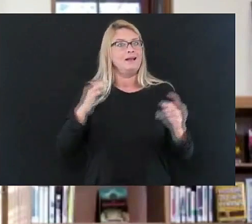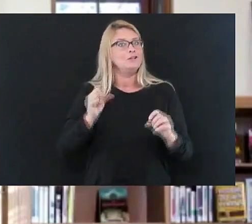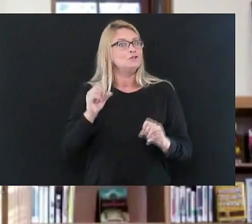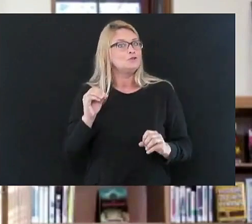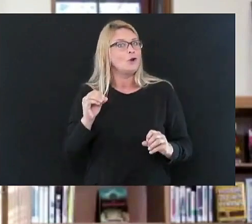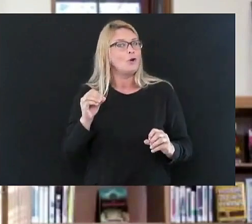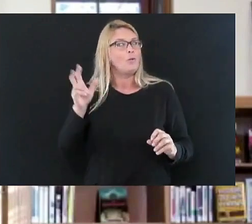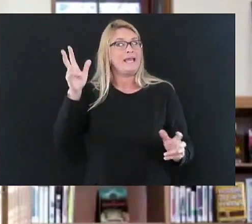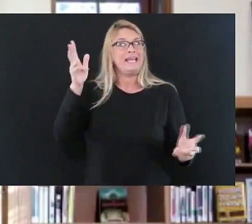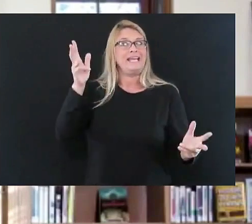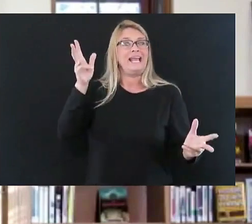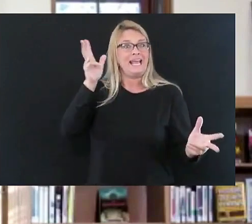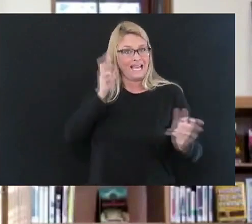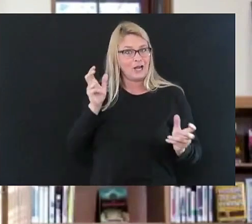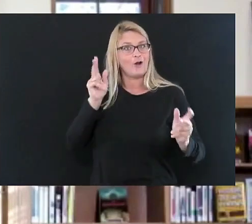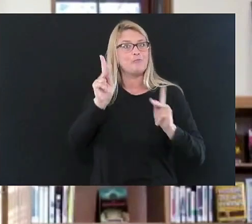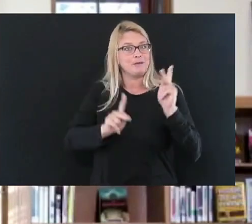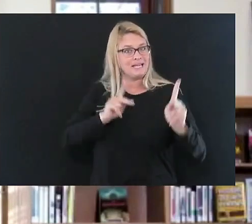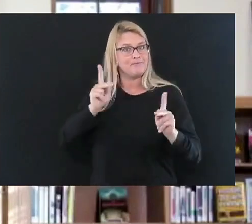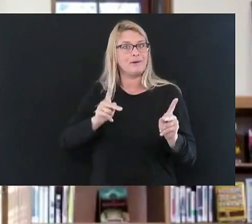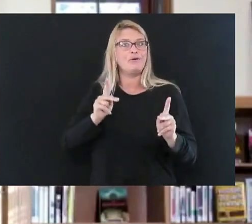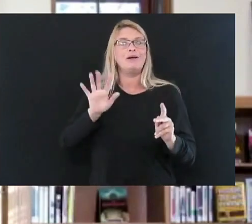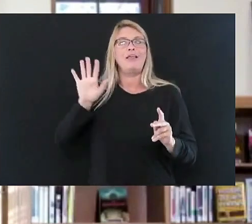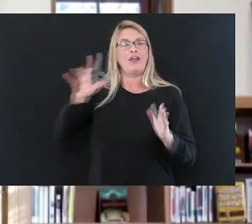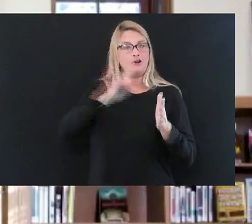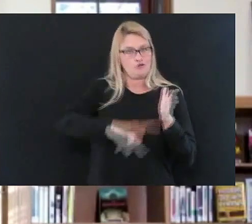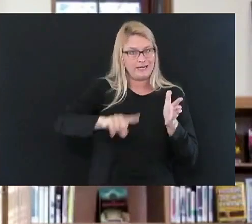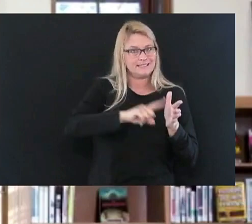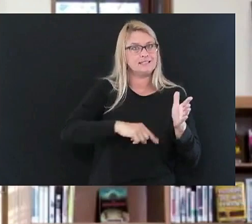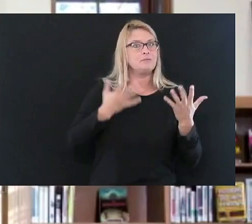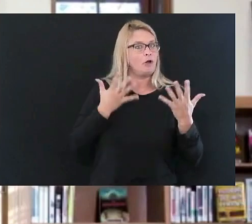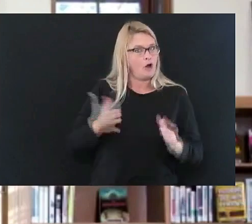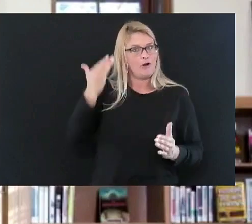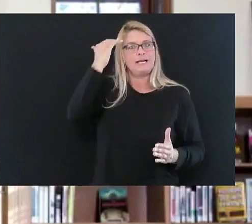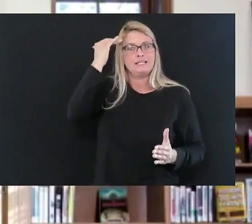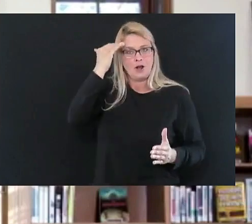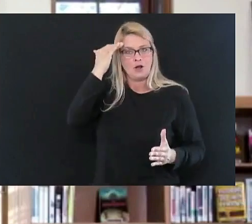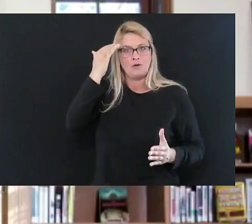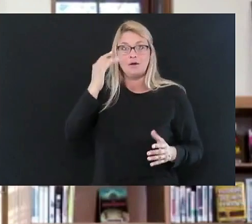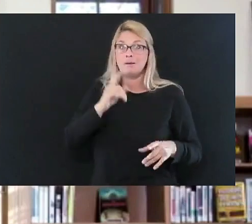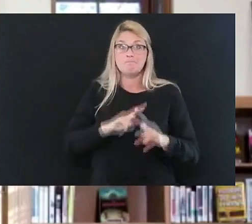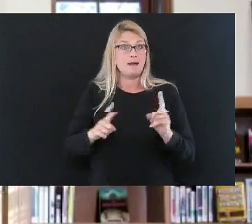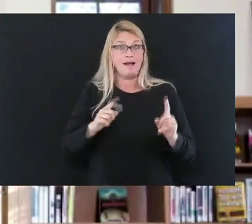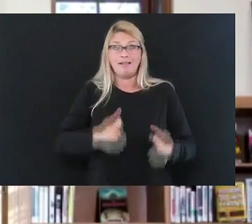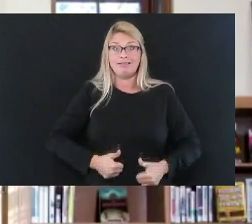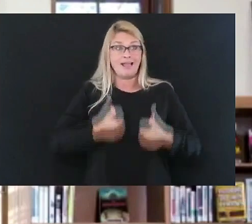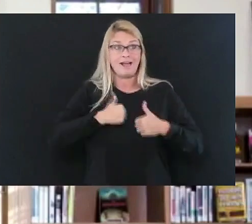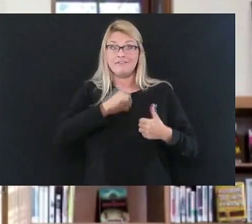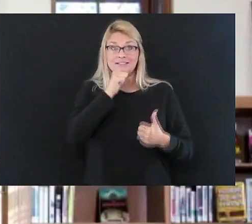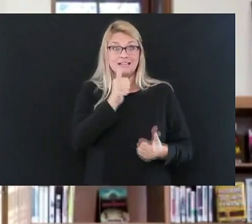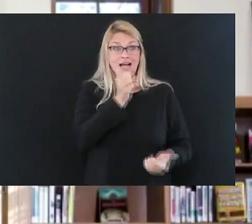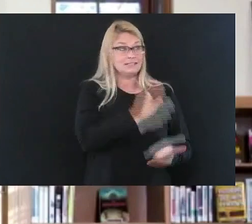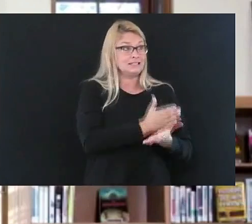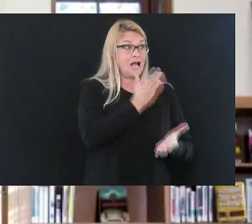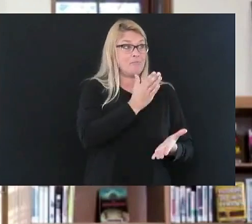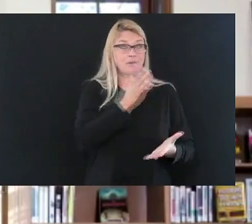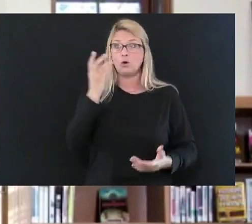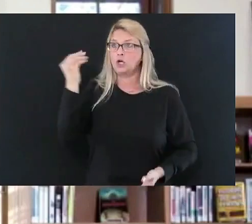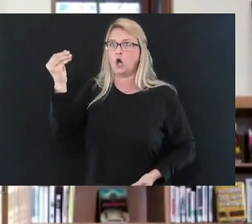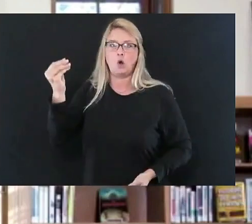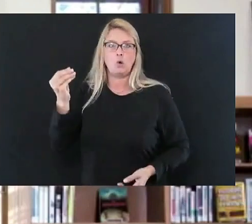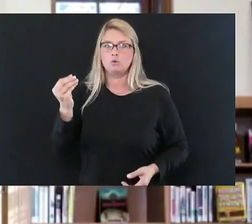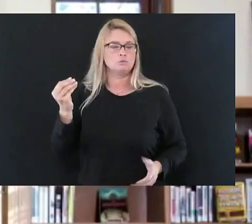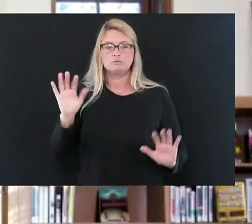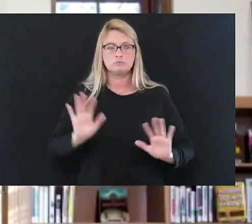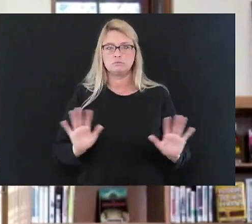people, what they're saying. We hear the criticism. We take things into account. But life is not stop and go, as the governor has mentioned multiple times,